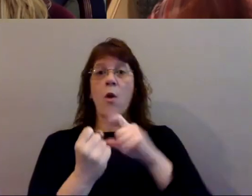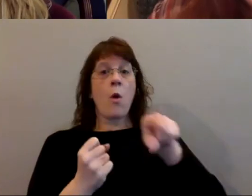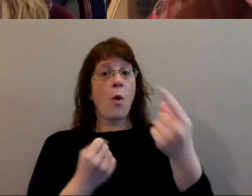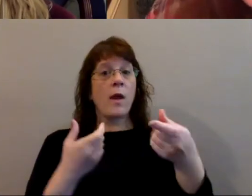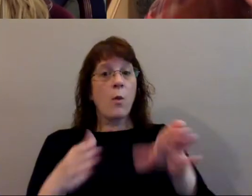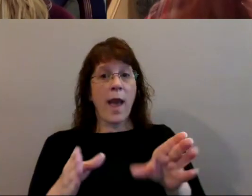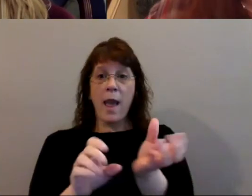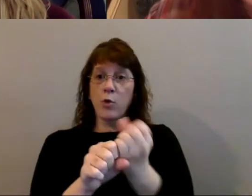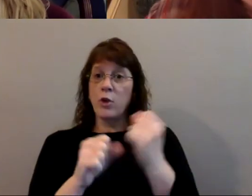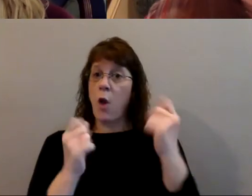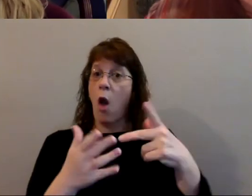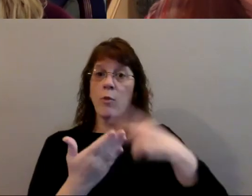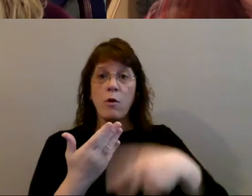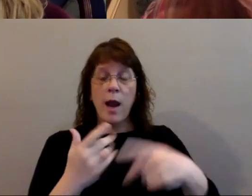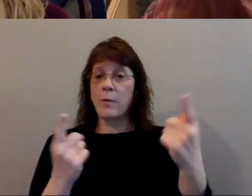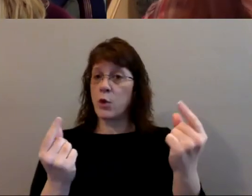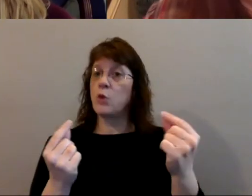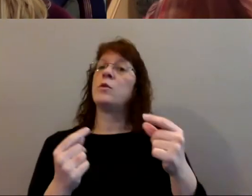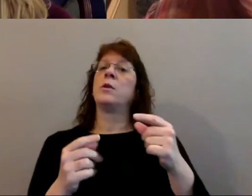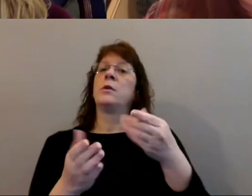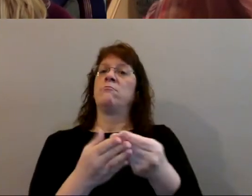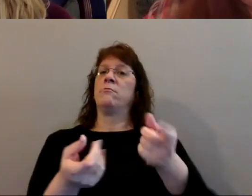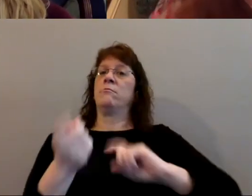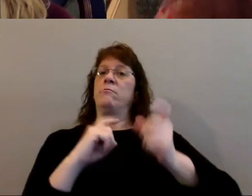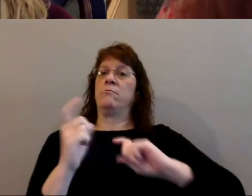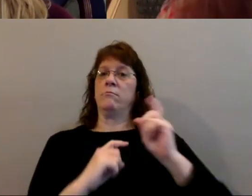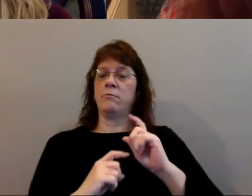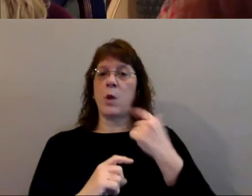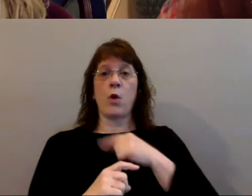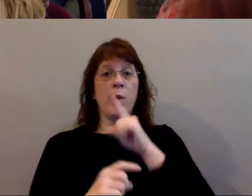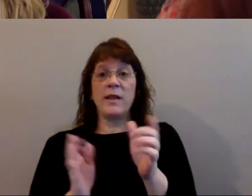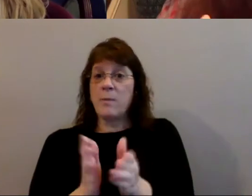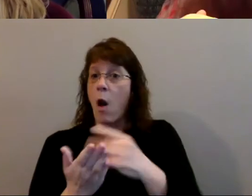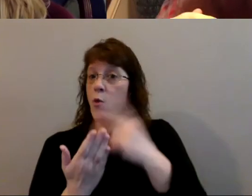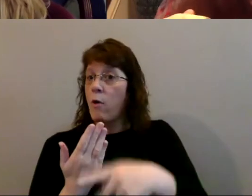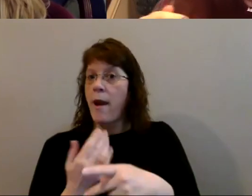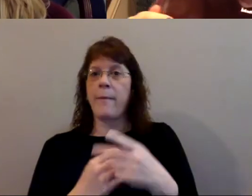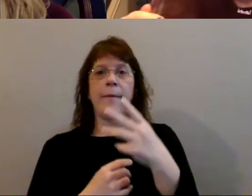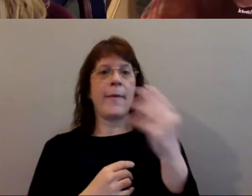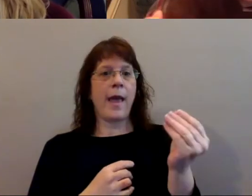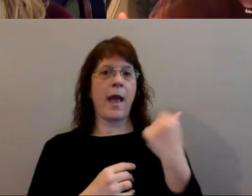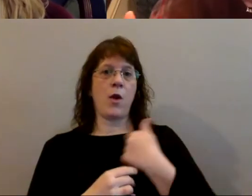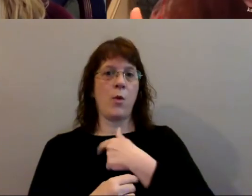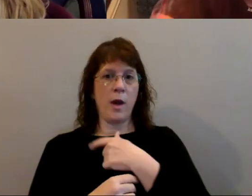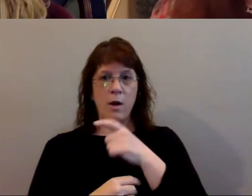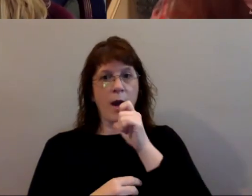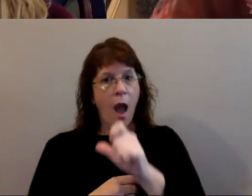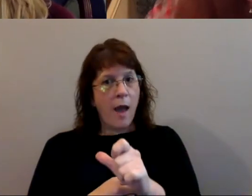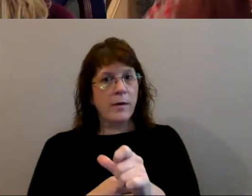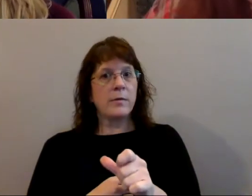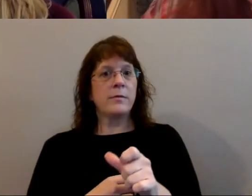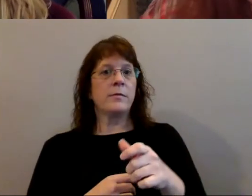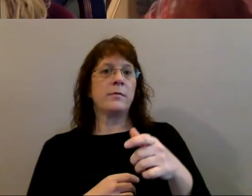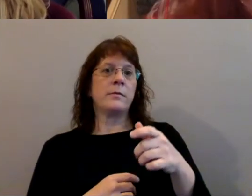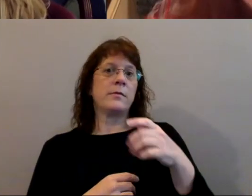of this programming is by getting donor support. So we're a very small program, and we're not like